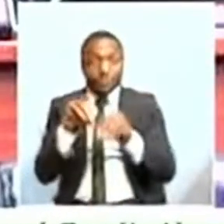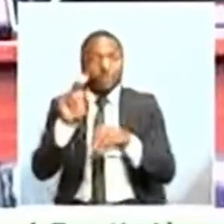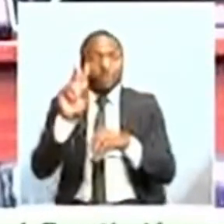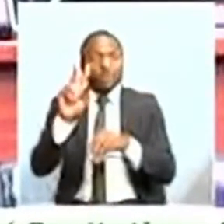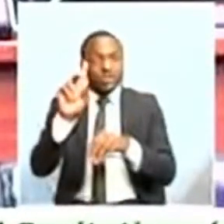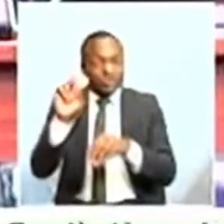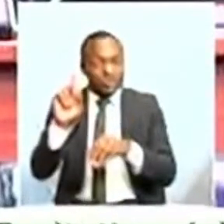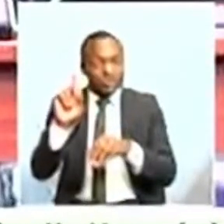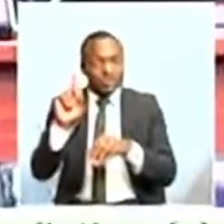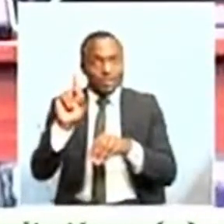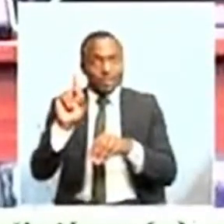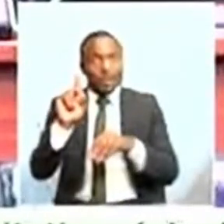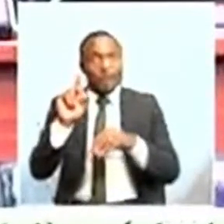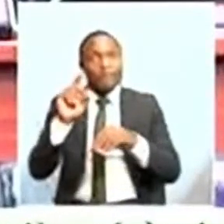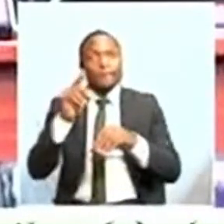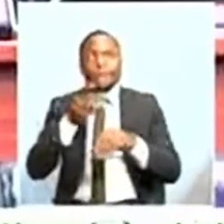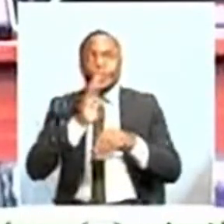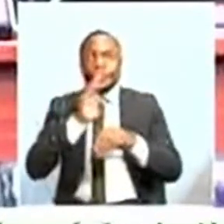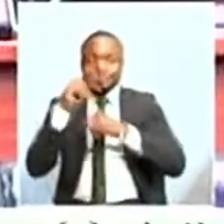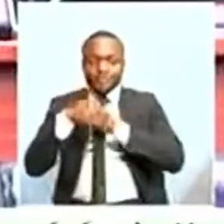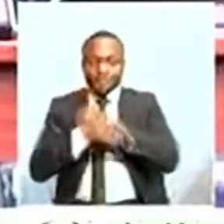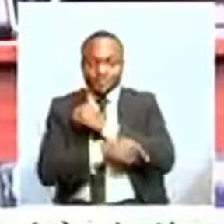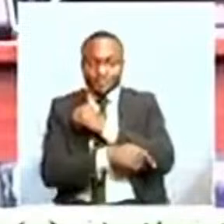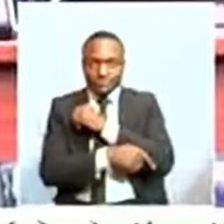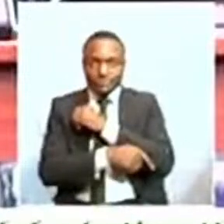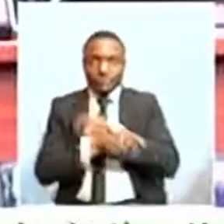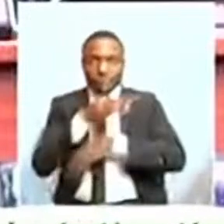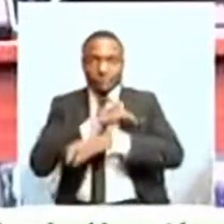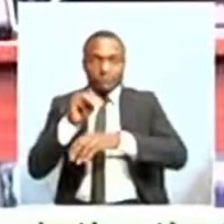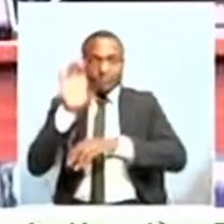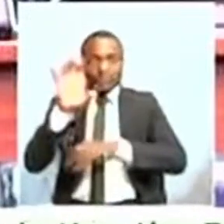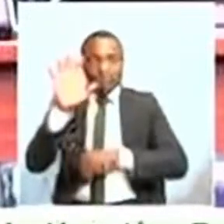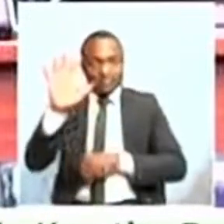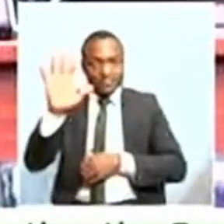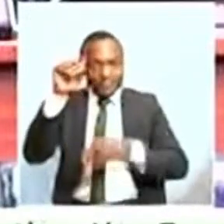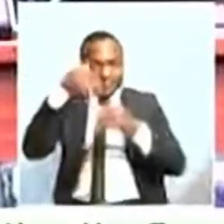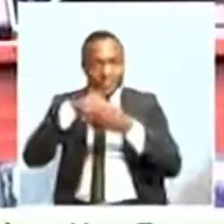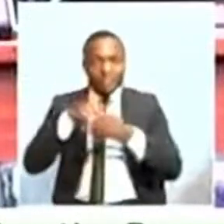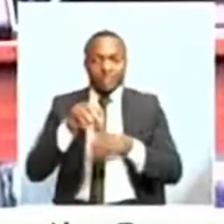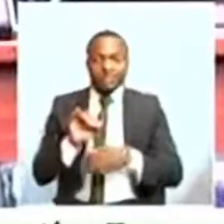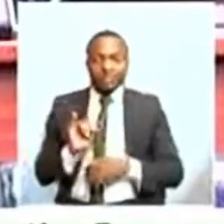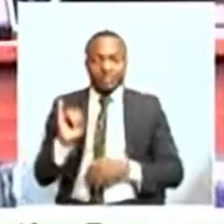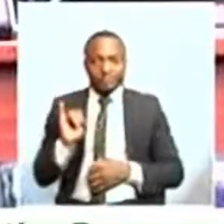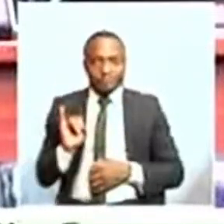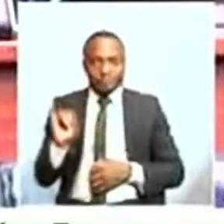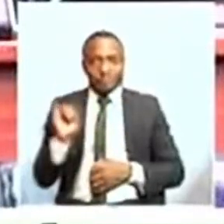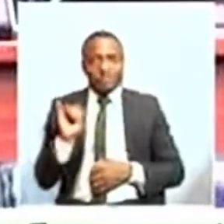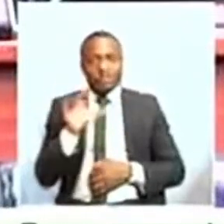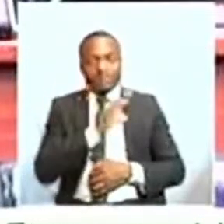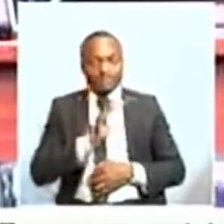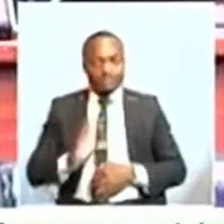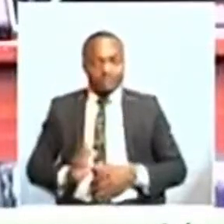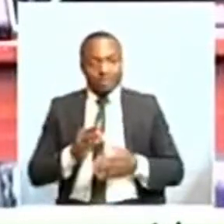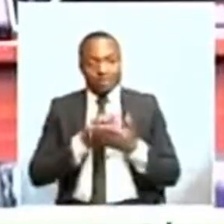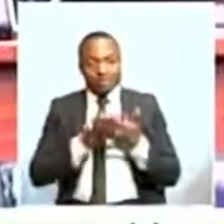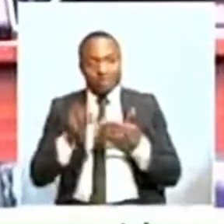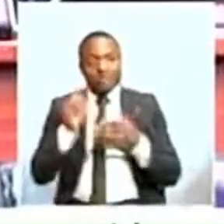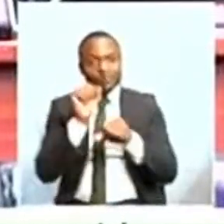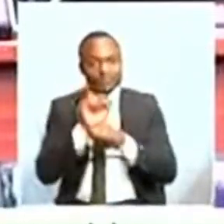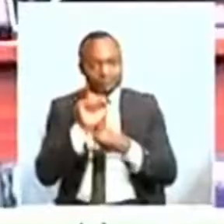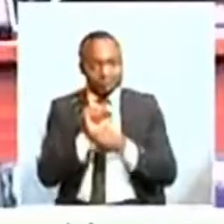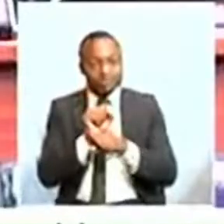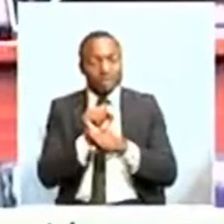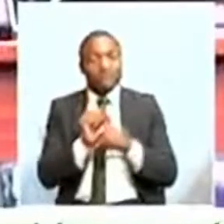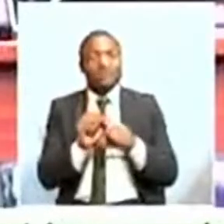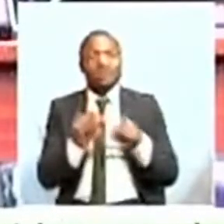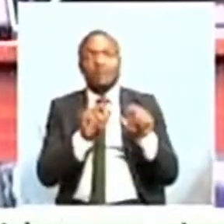boreholes in Muchinga District, which included 5 in Isoka. Due to the contractor's failure to perform, again the